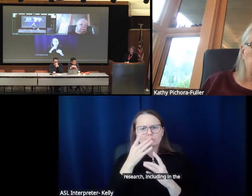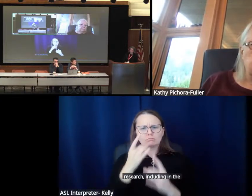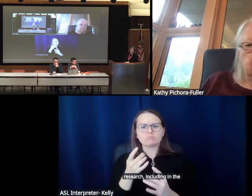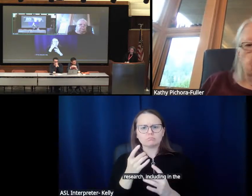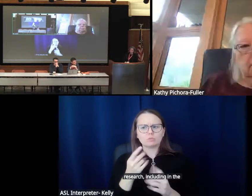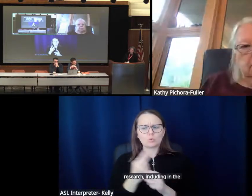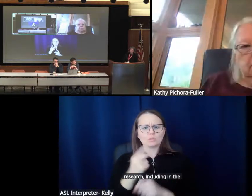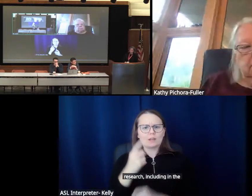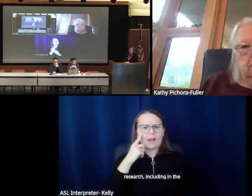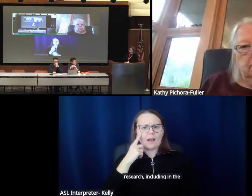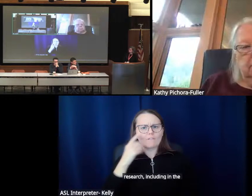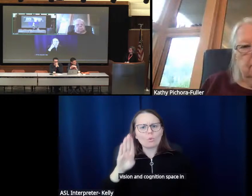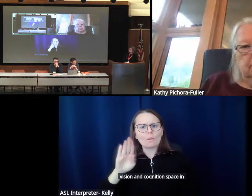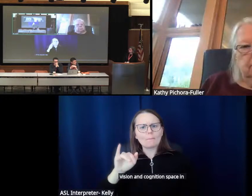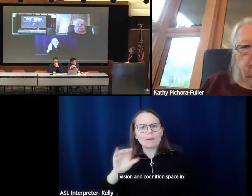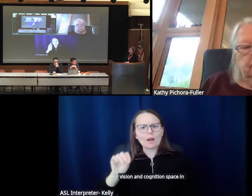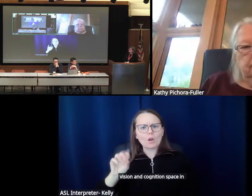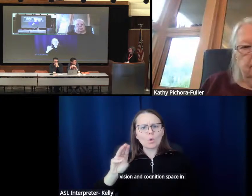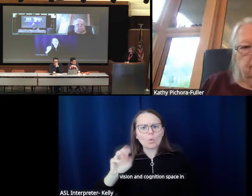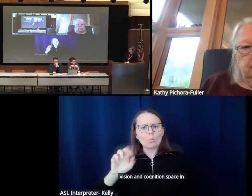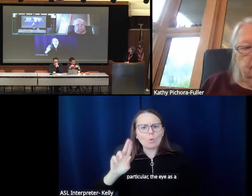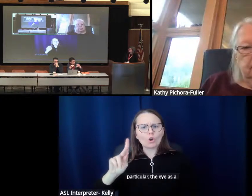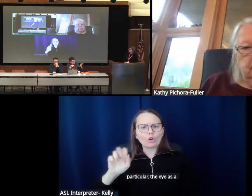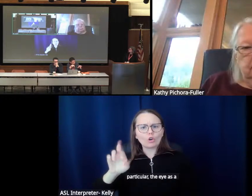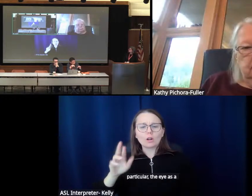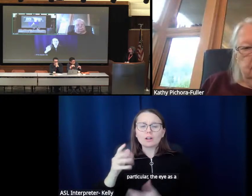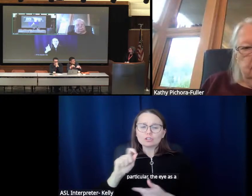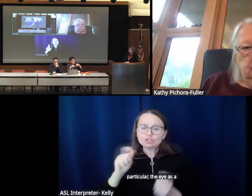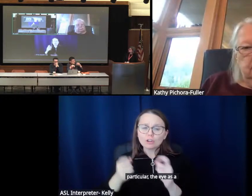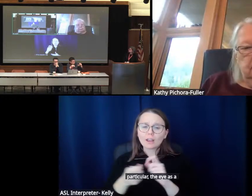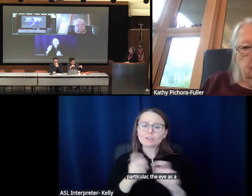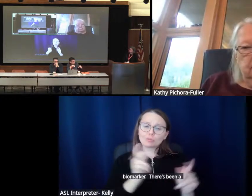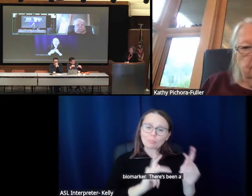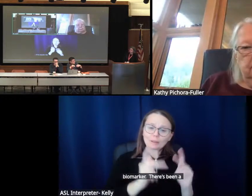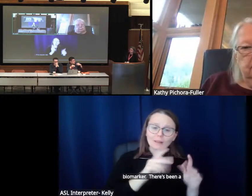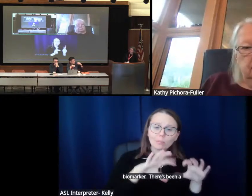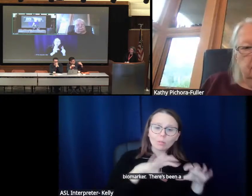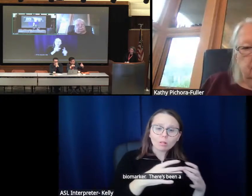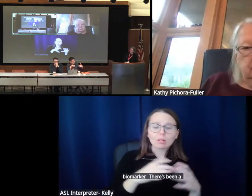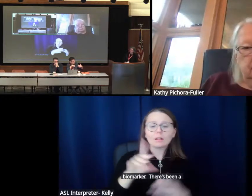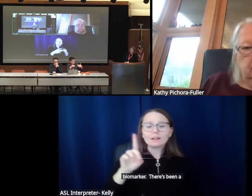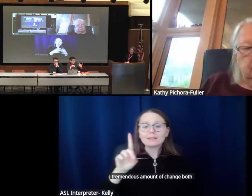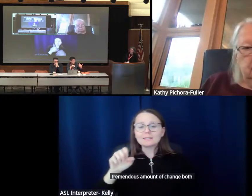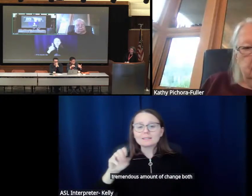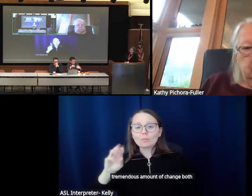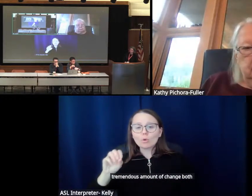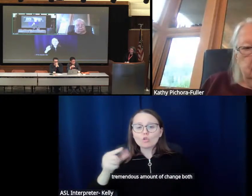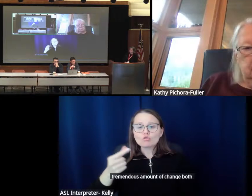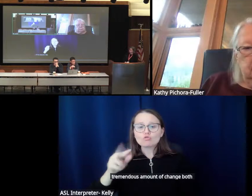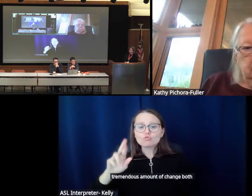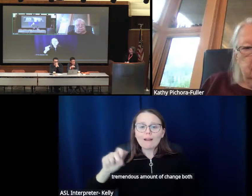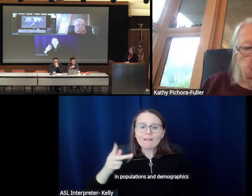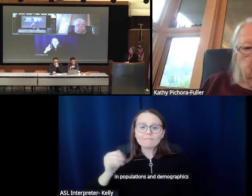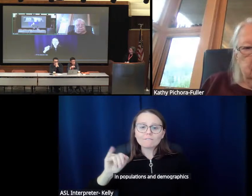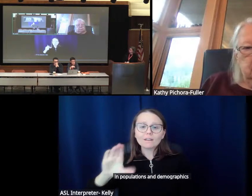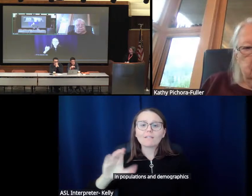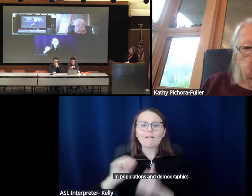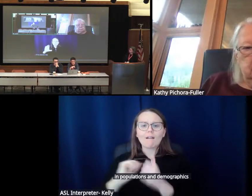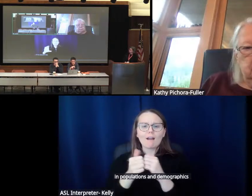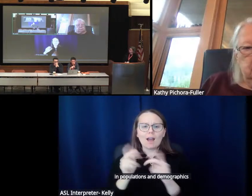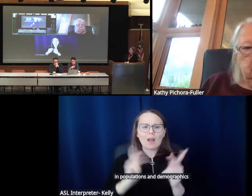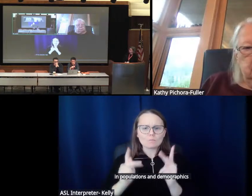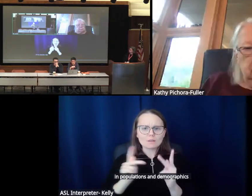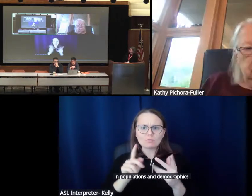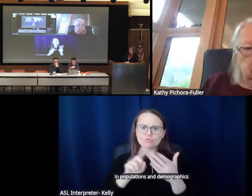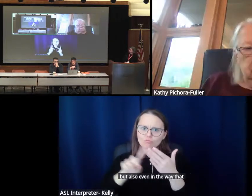there's been a tremendous amount of change, both in populations, in demographics, but also even in the way that some research anyway